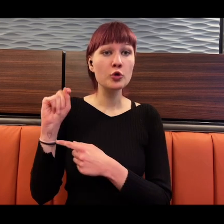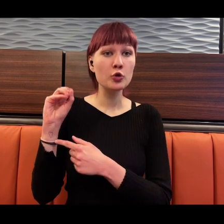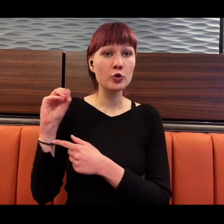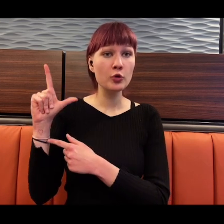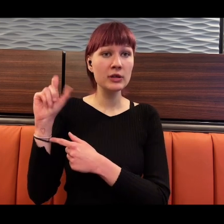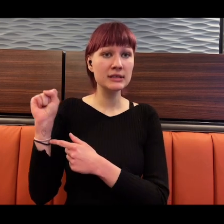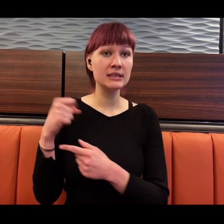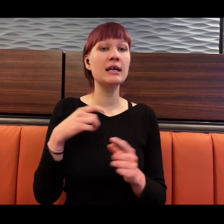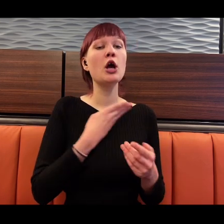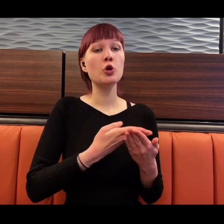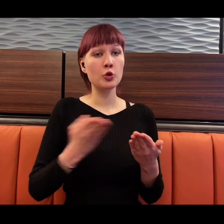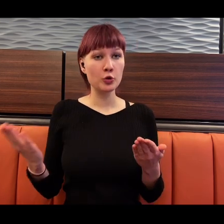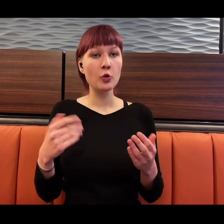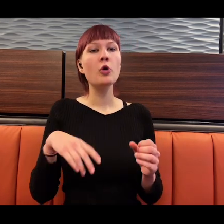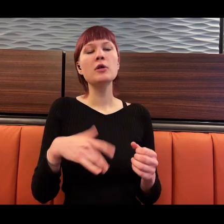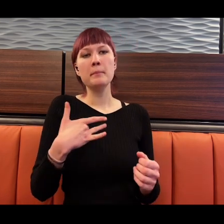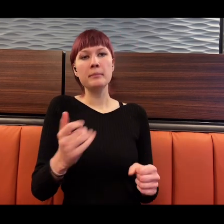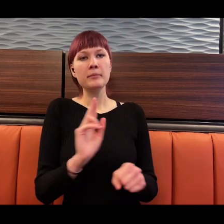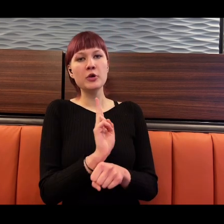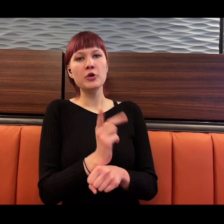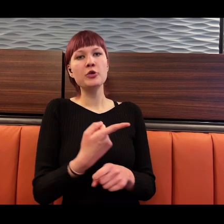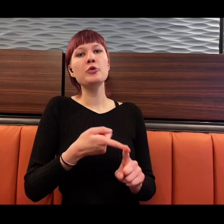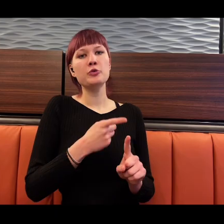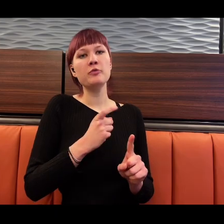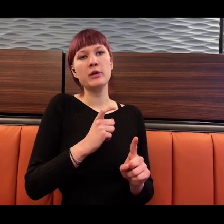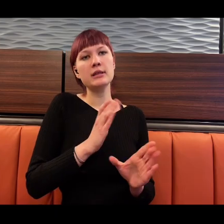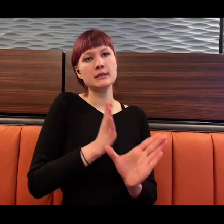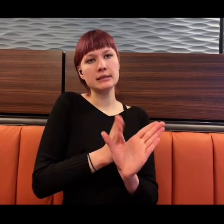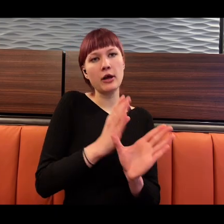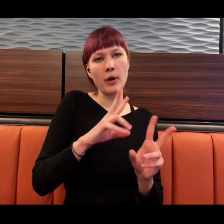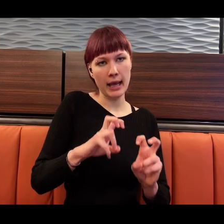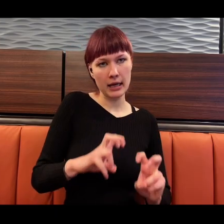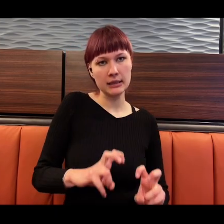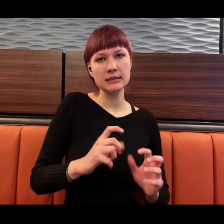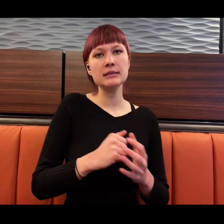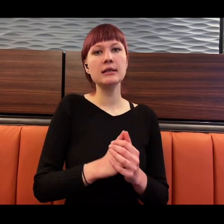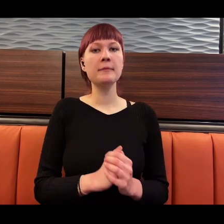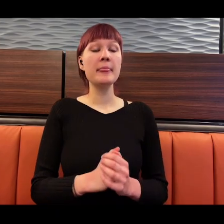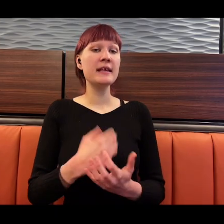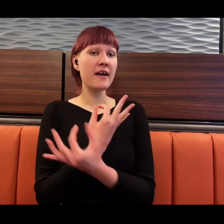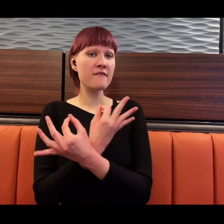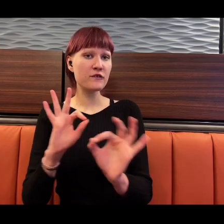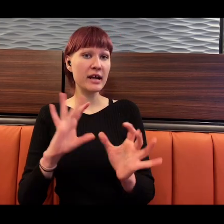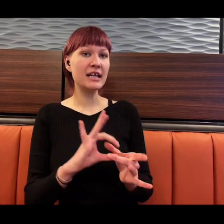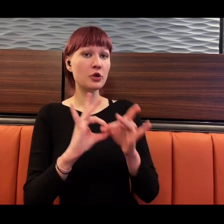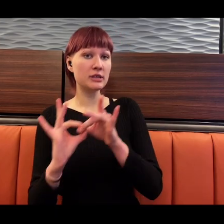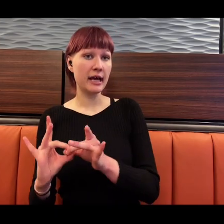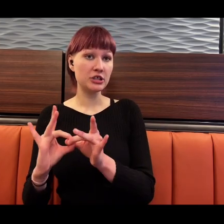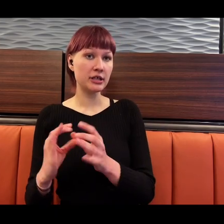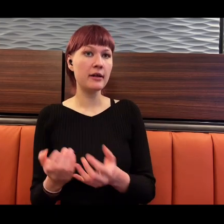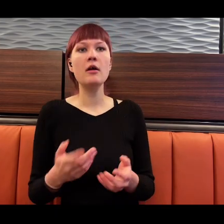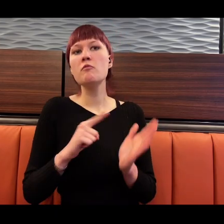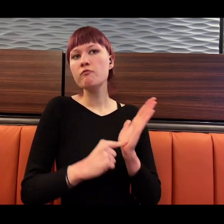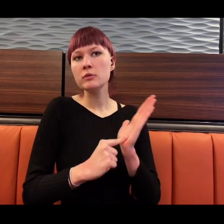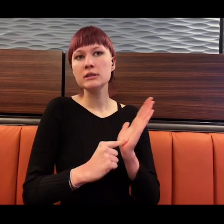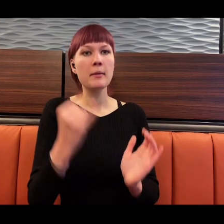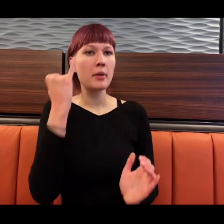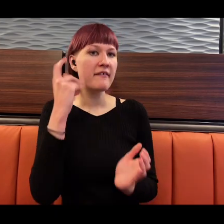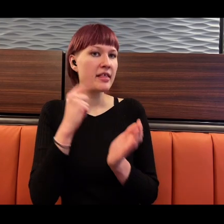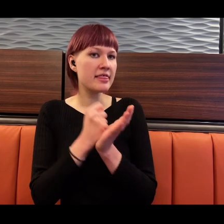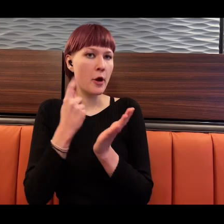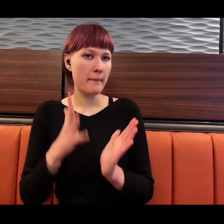what you think about your mother, a psychoanalyst might say, if I say the word mother, what's the first idea that comes into your mind? Remember, they're